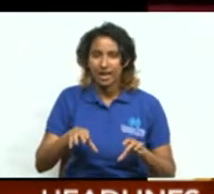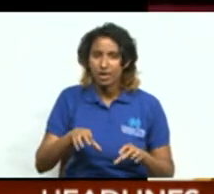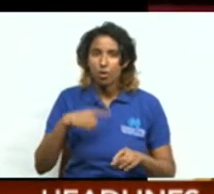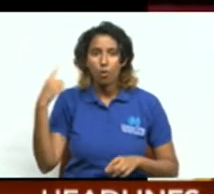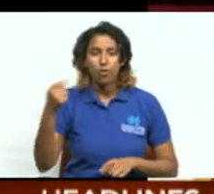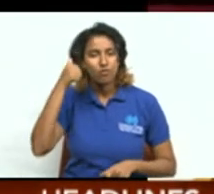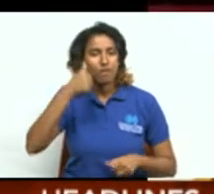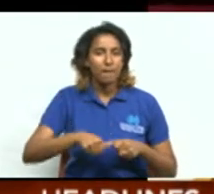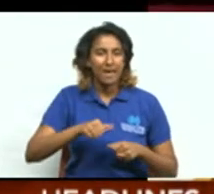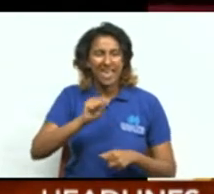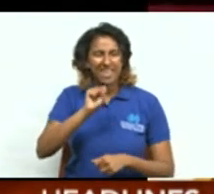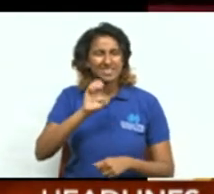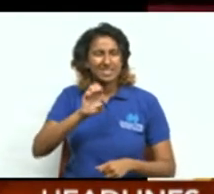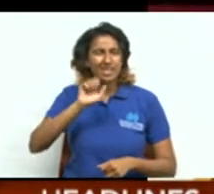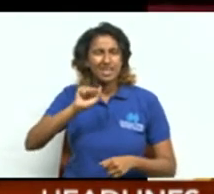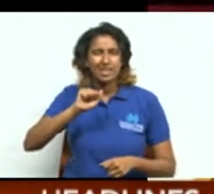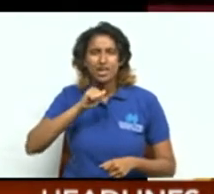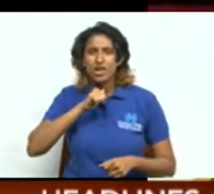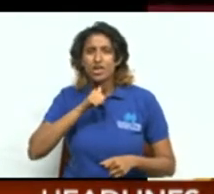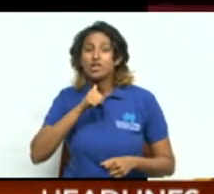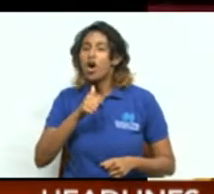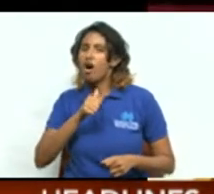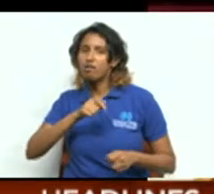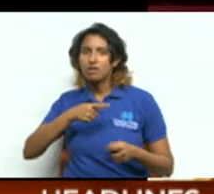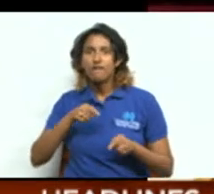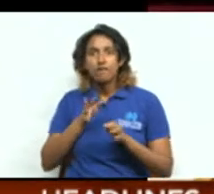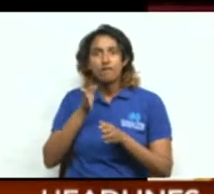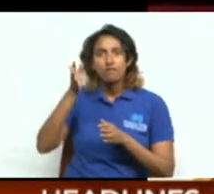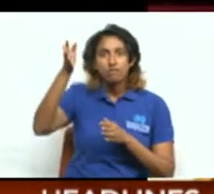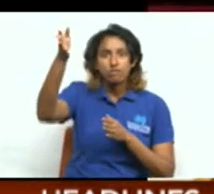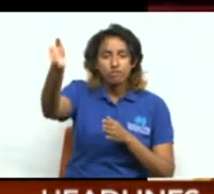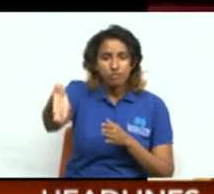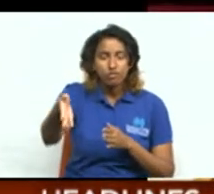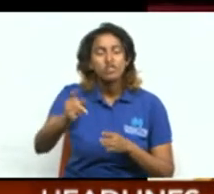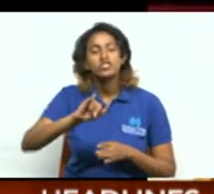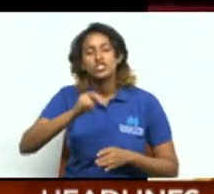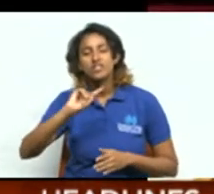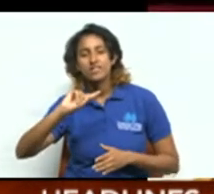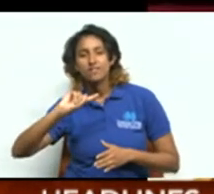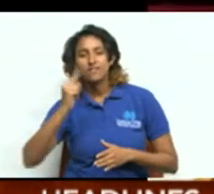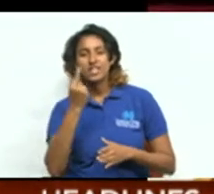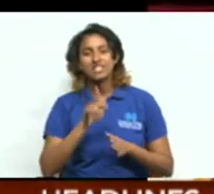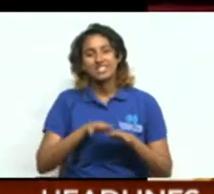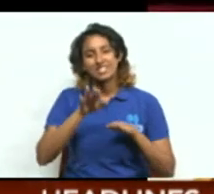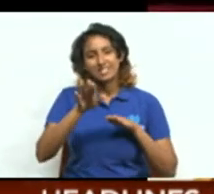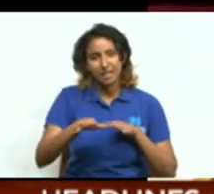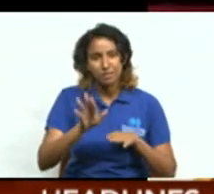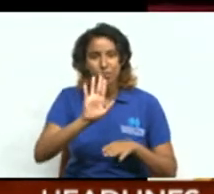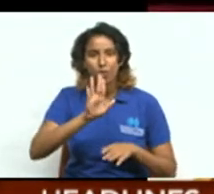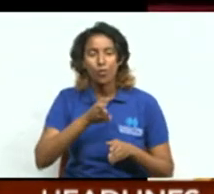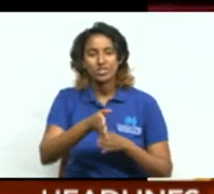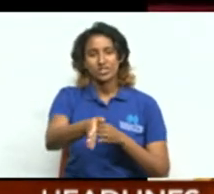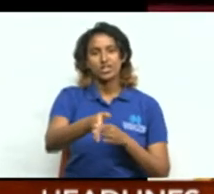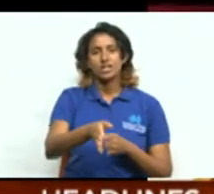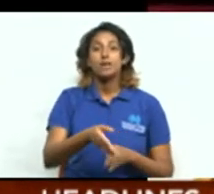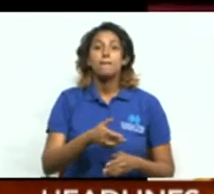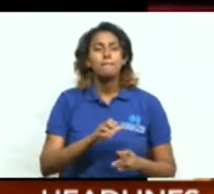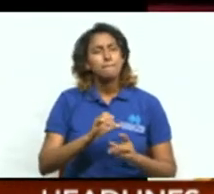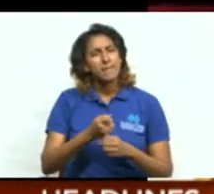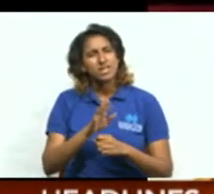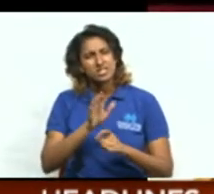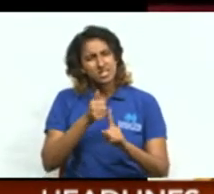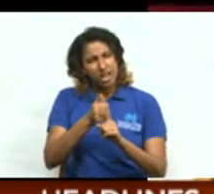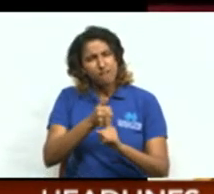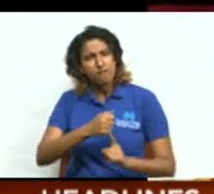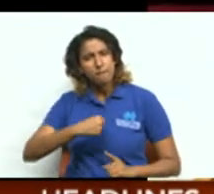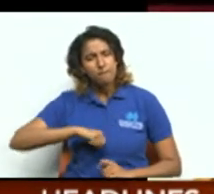is the start of a new journey. It's not the end. Make yourself proud, make your parents proud, and make your teachers proud.